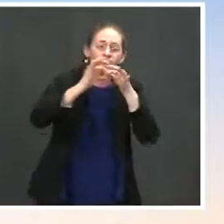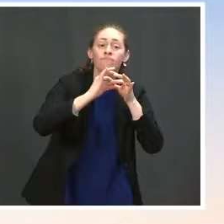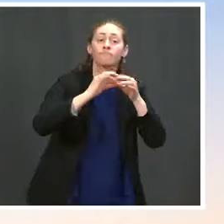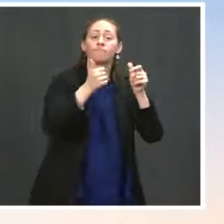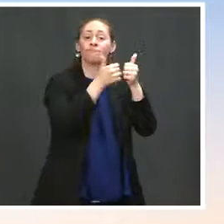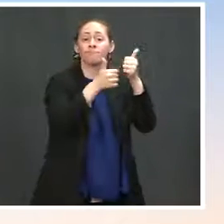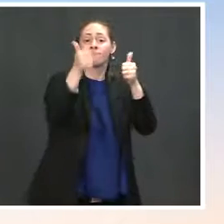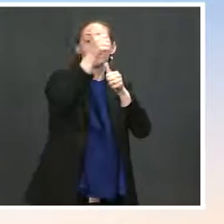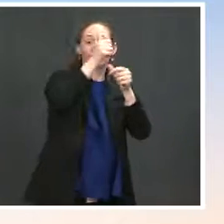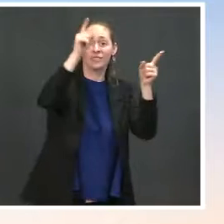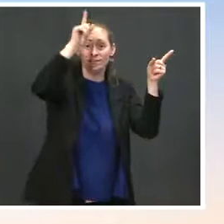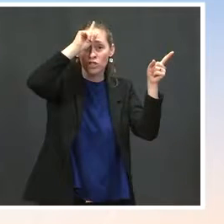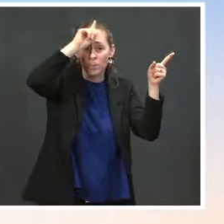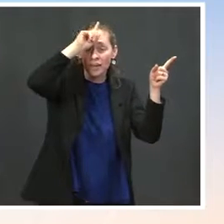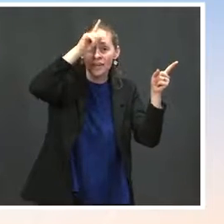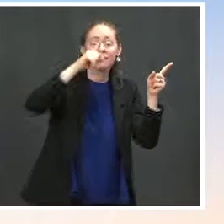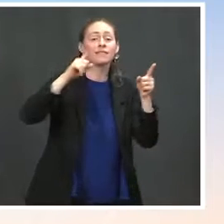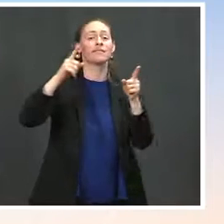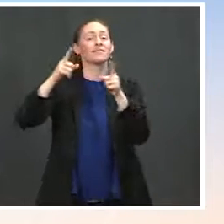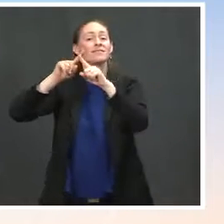itself, independently,